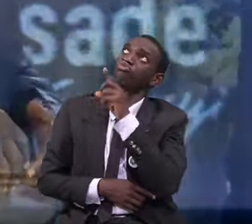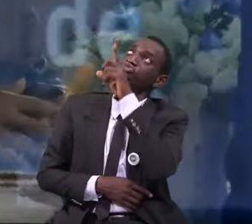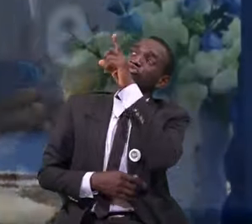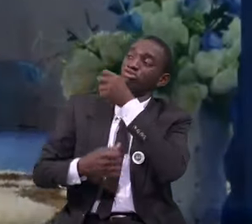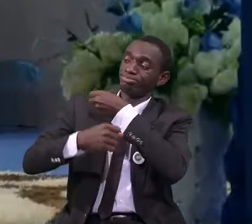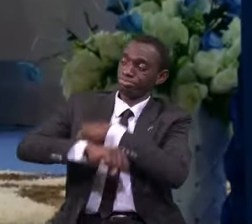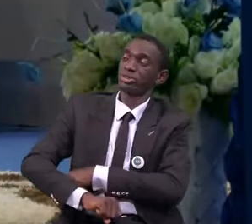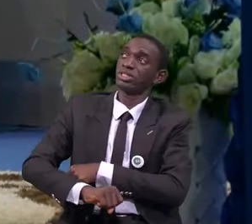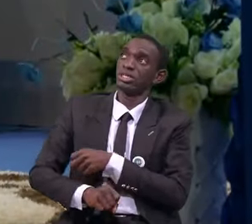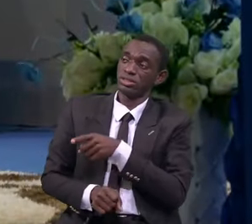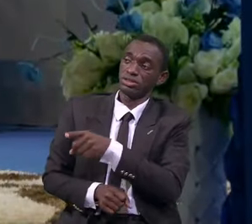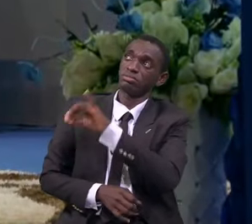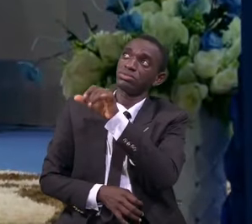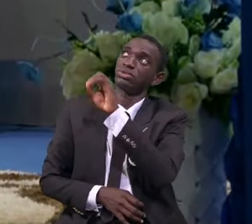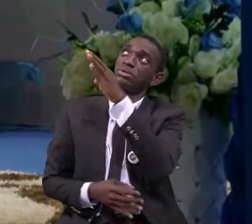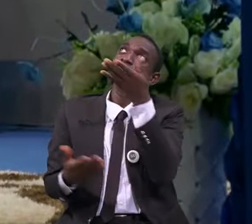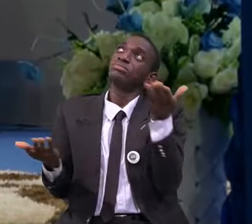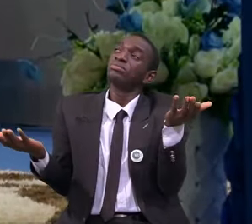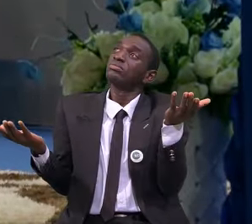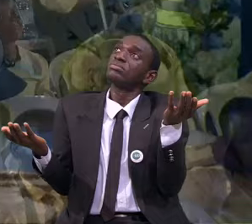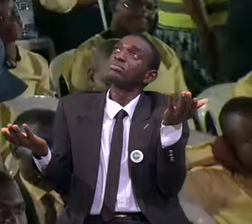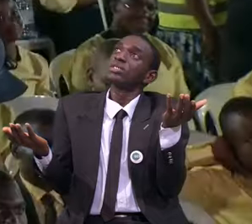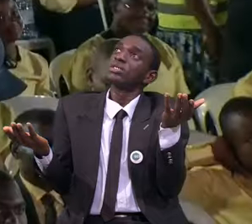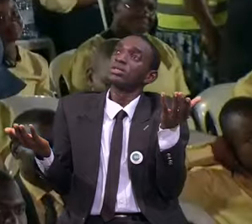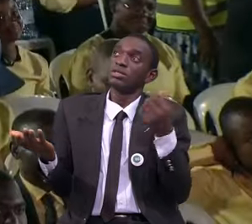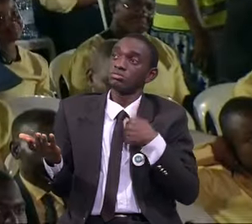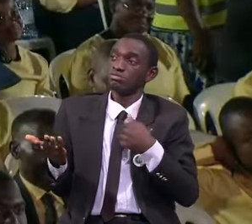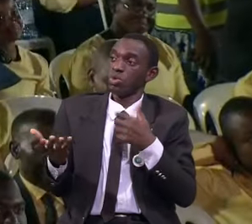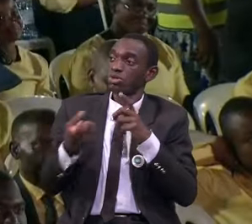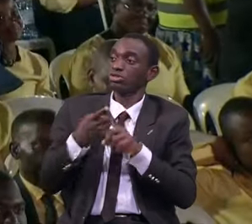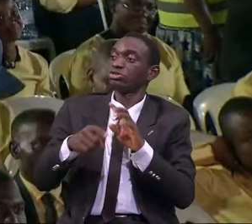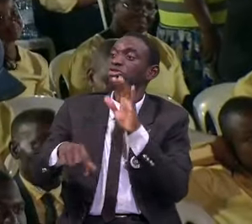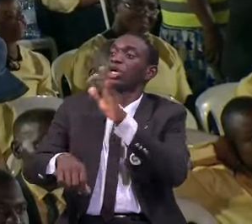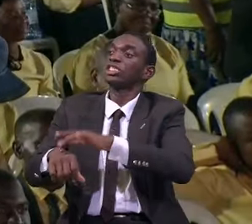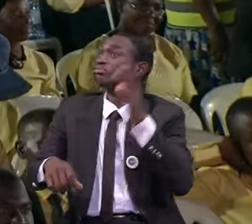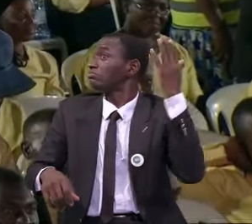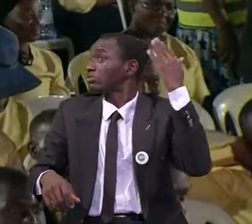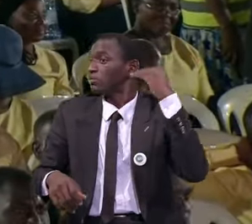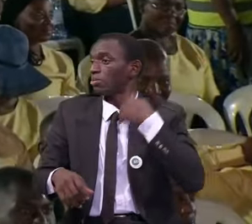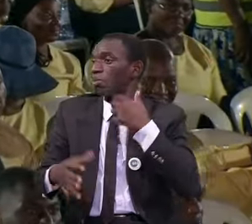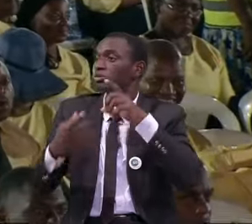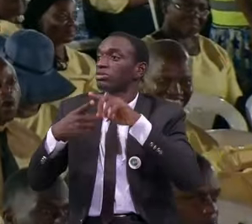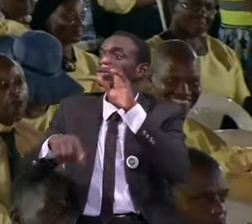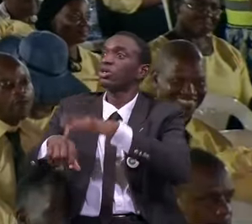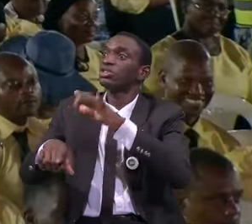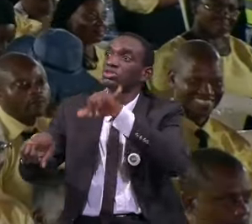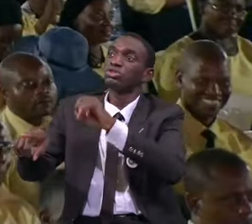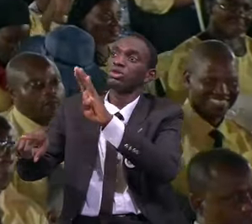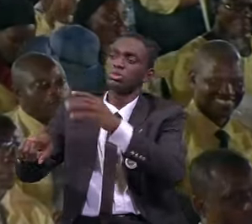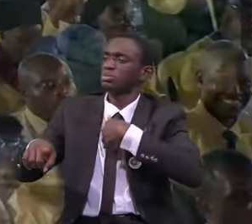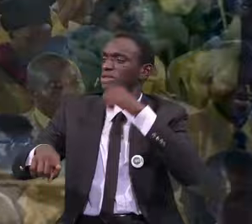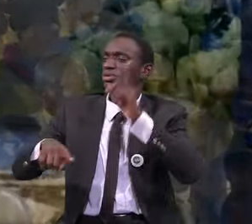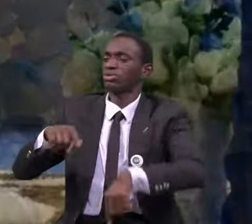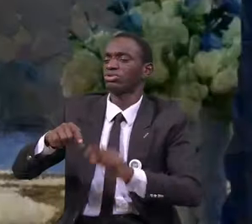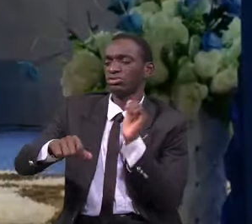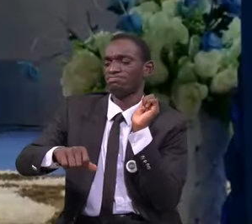You have protected him. I wanted to touch him the other day. I couldn't break through the